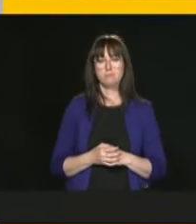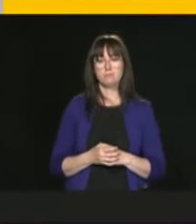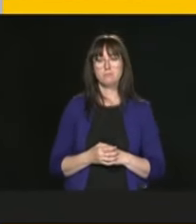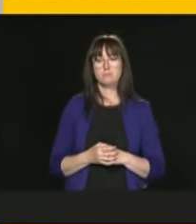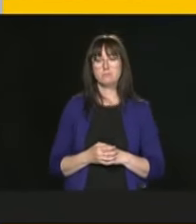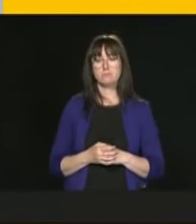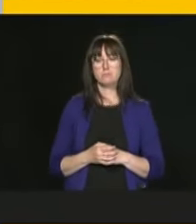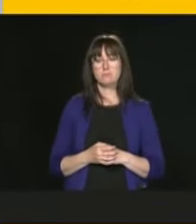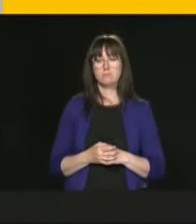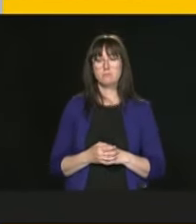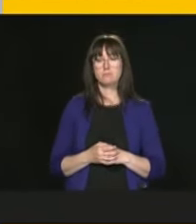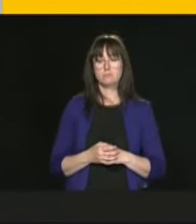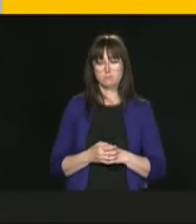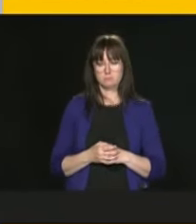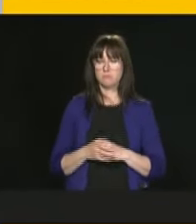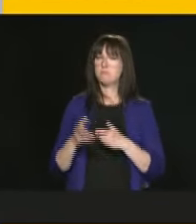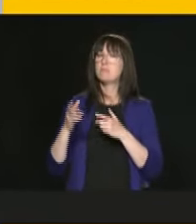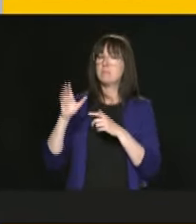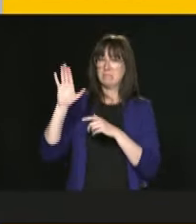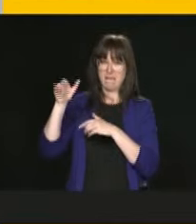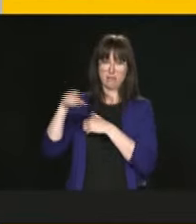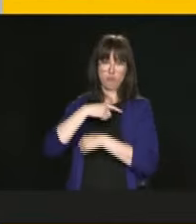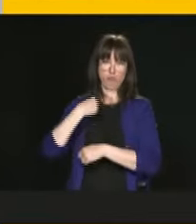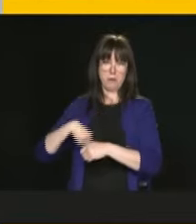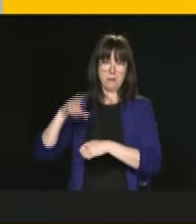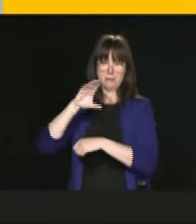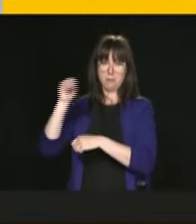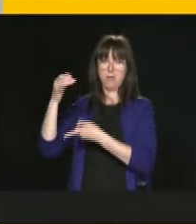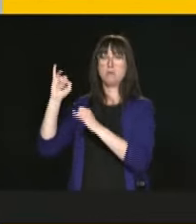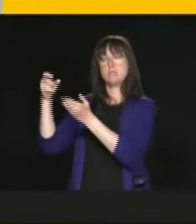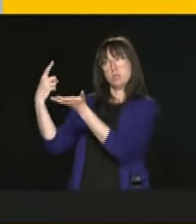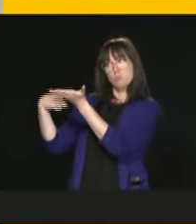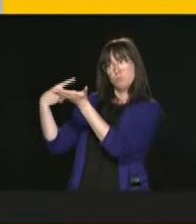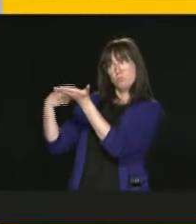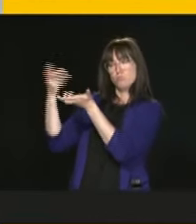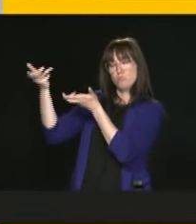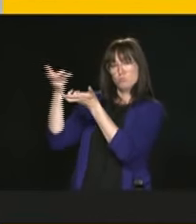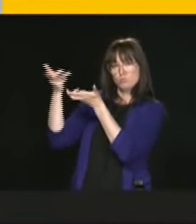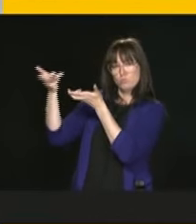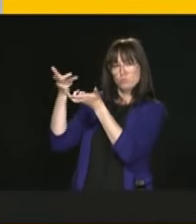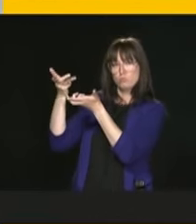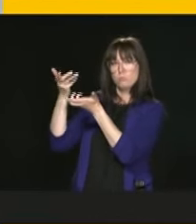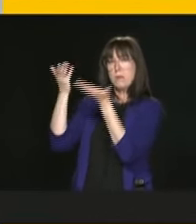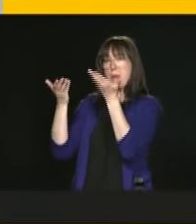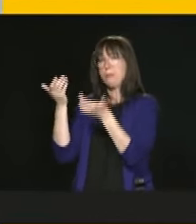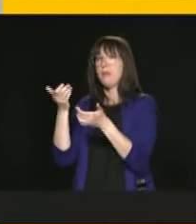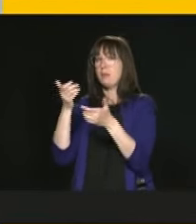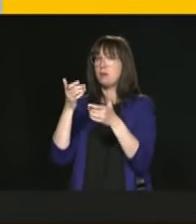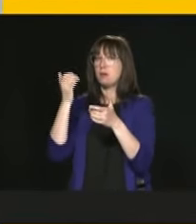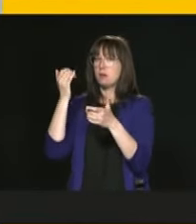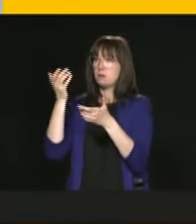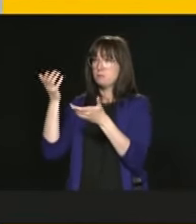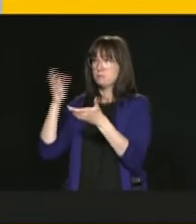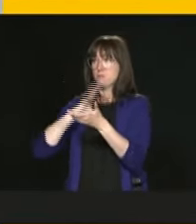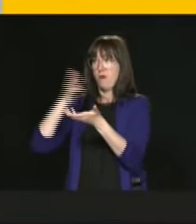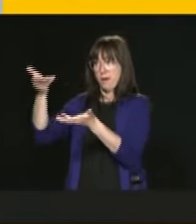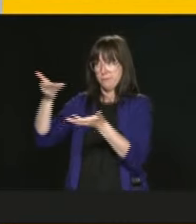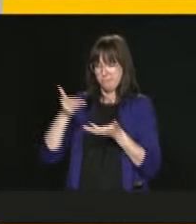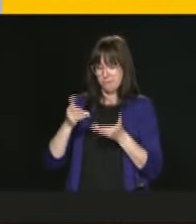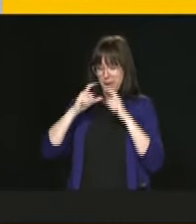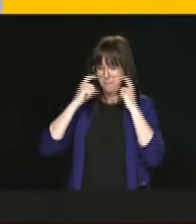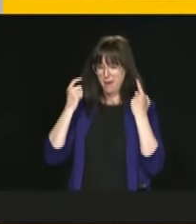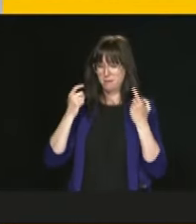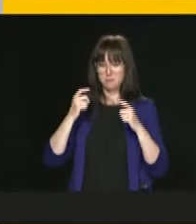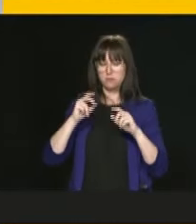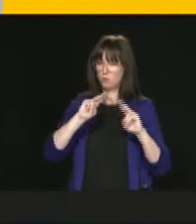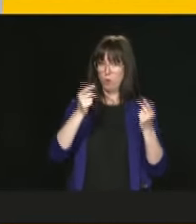We are currently looking at this with the supplier to see if there's any alternate use we could